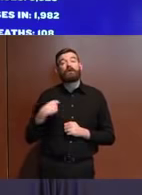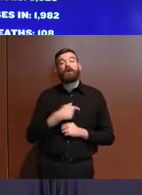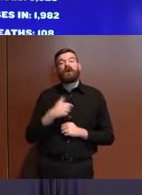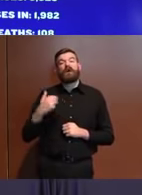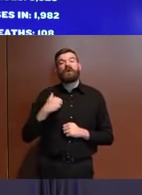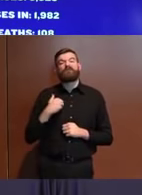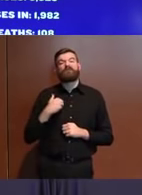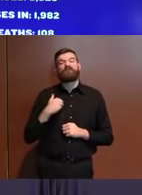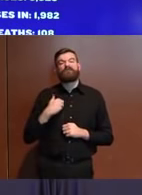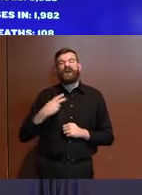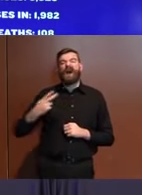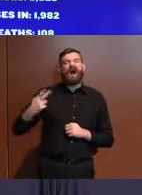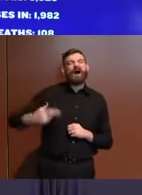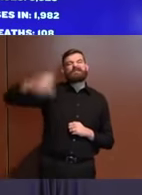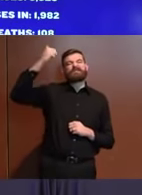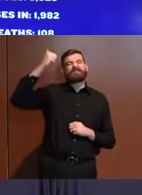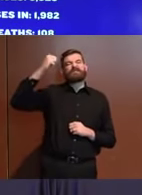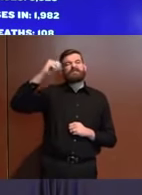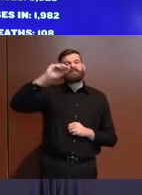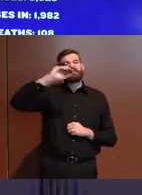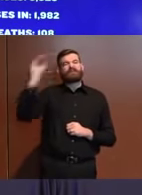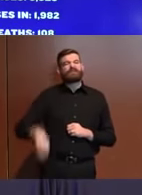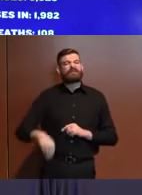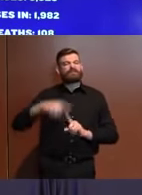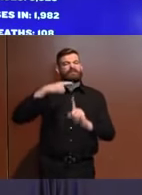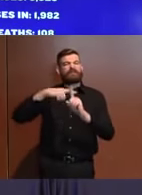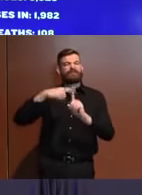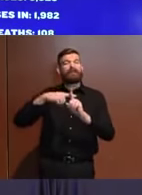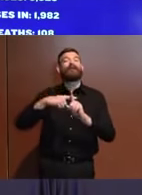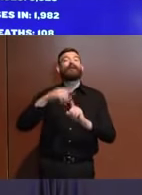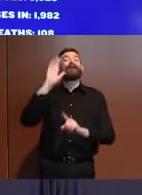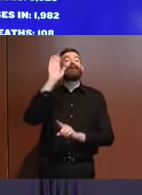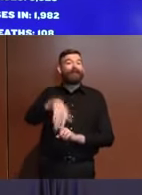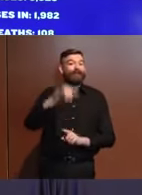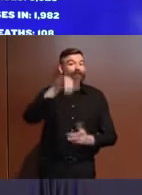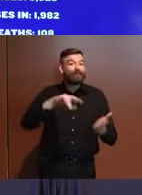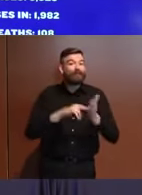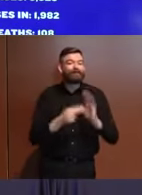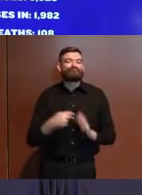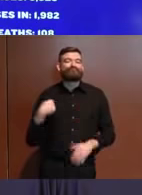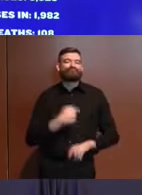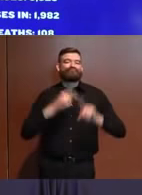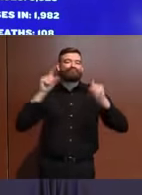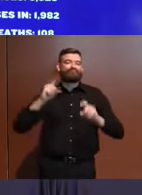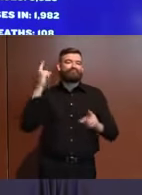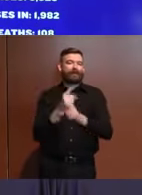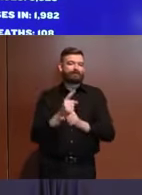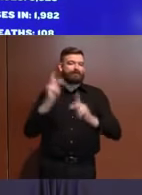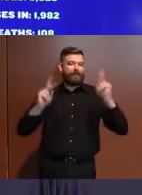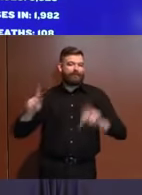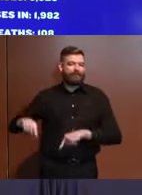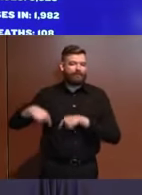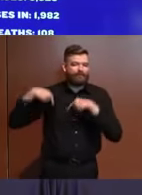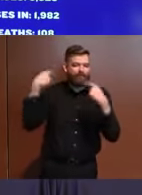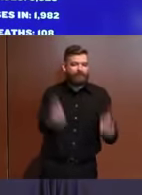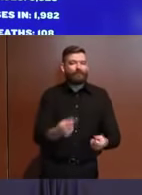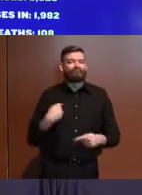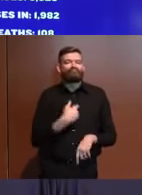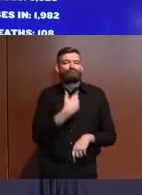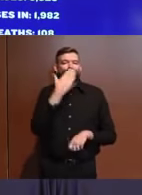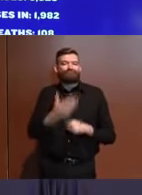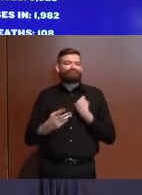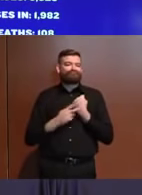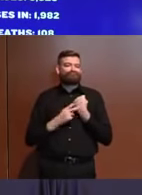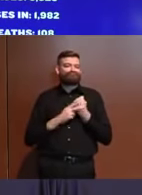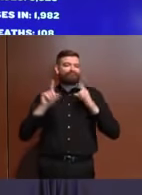And it shows us that we are using our limited resources to their highest and best use. In case anyone